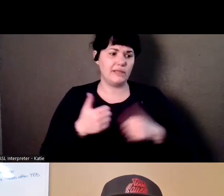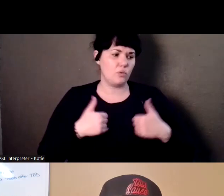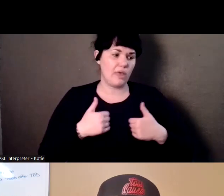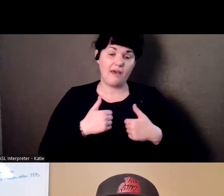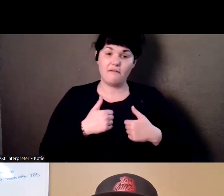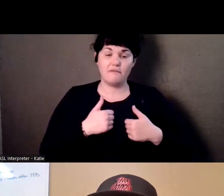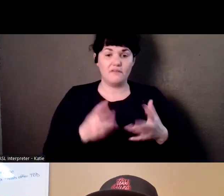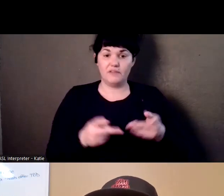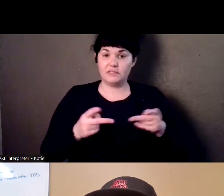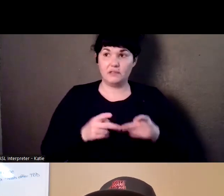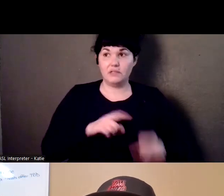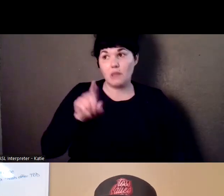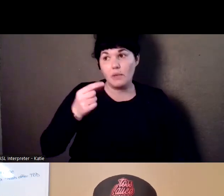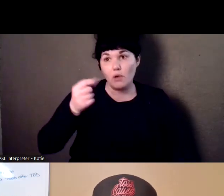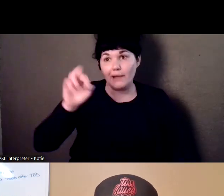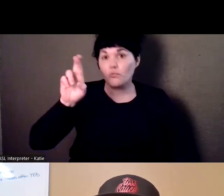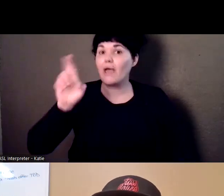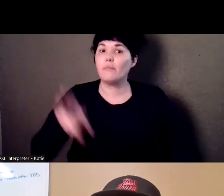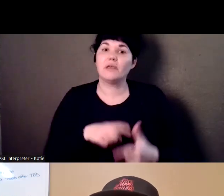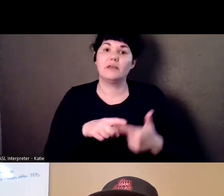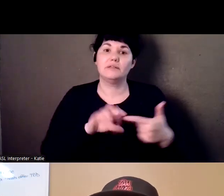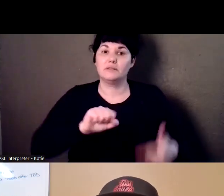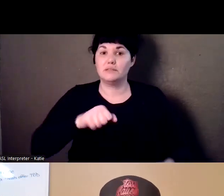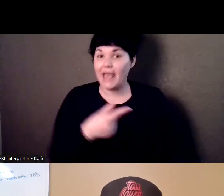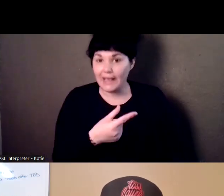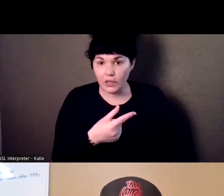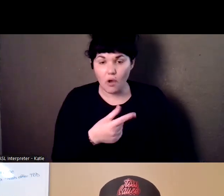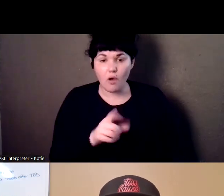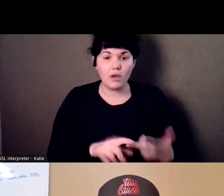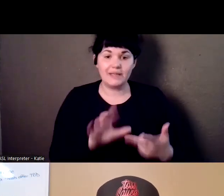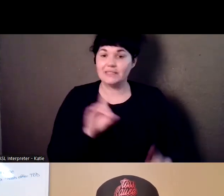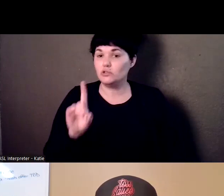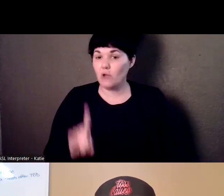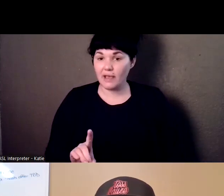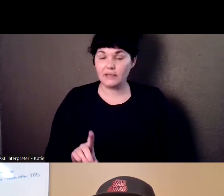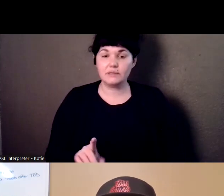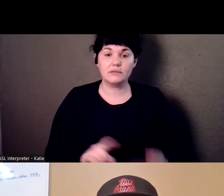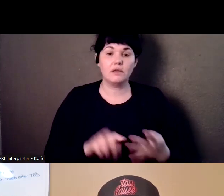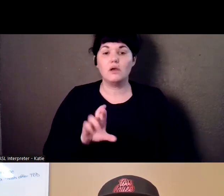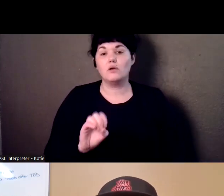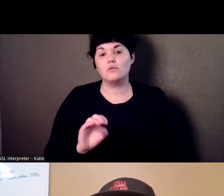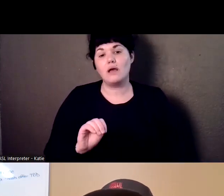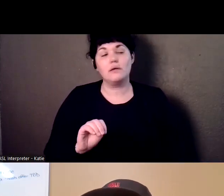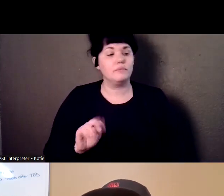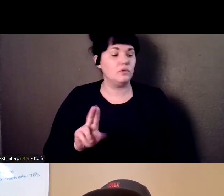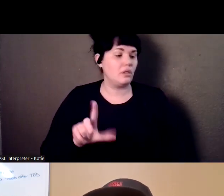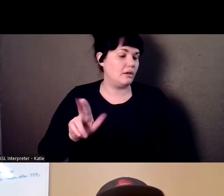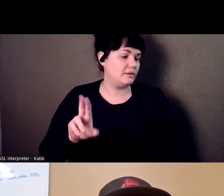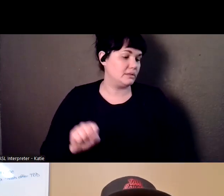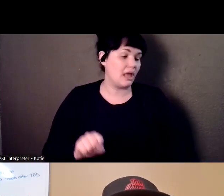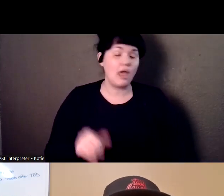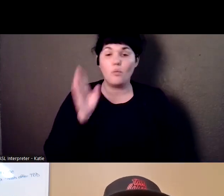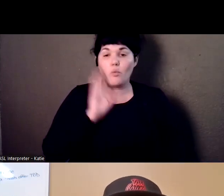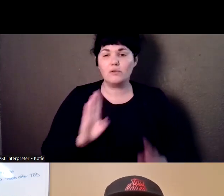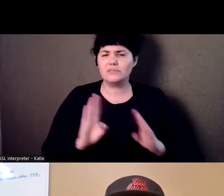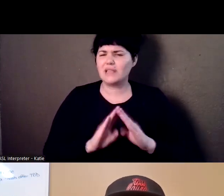Grand Rapids. We have facilities in Saginaw. We have facilities in Detroit, Romulus, Brownstown. There's tons of